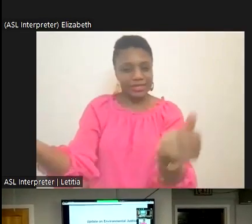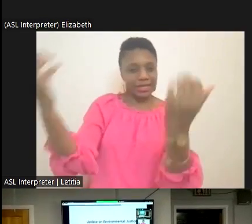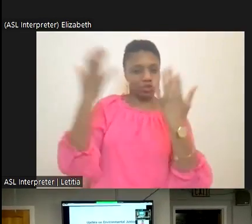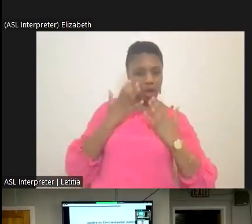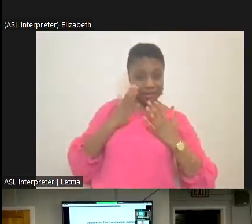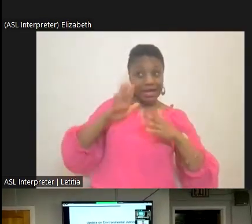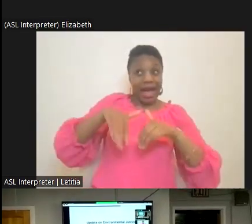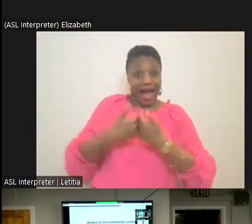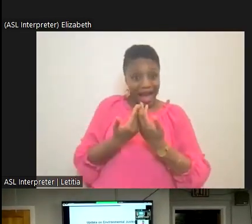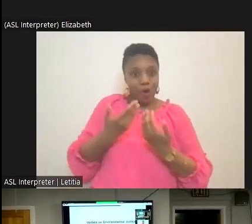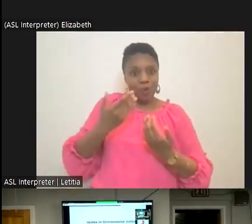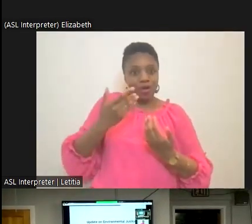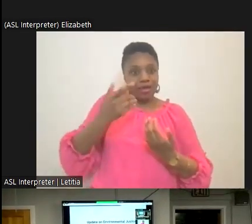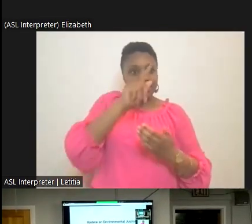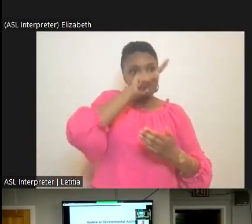environmental justice into their work?